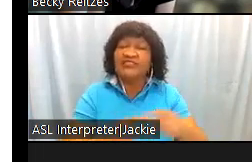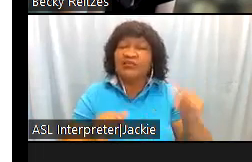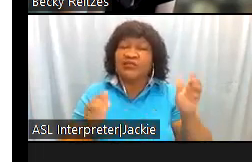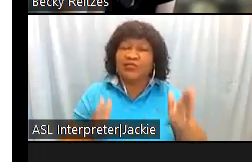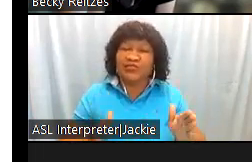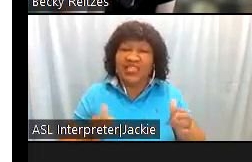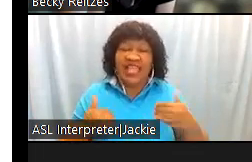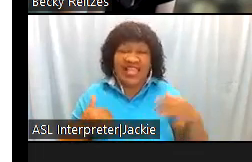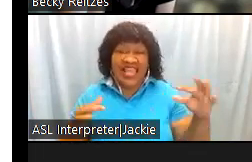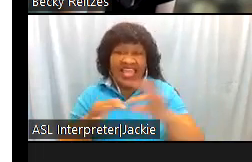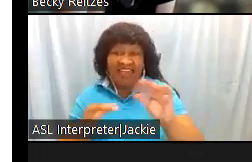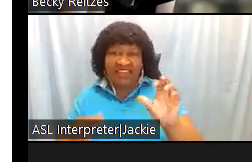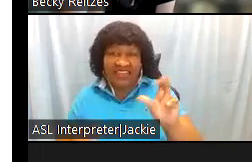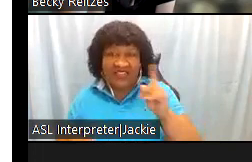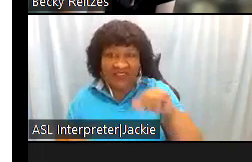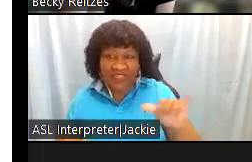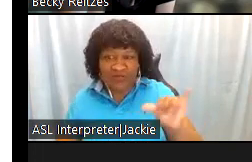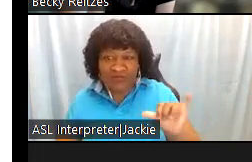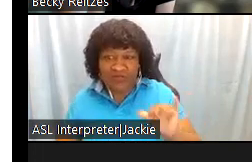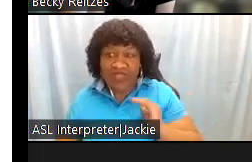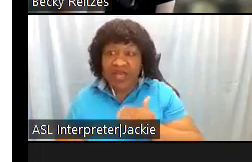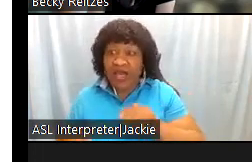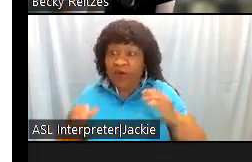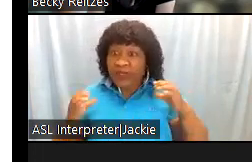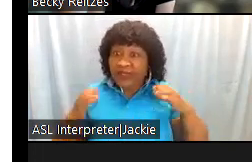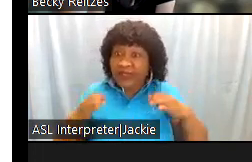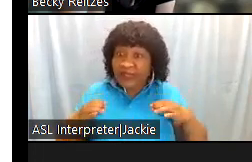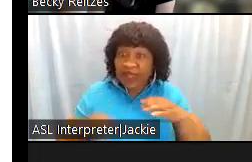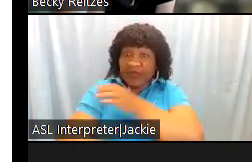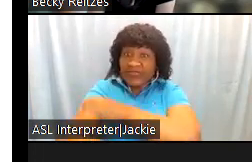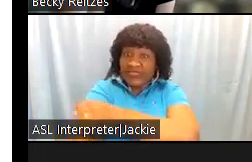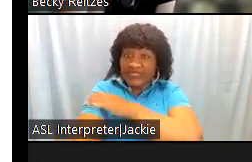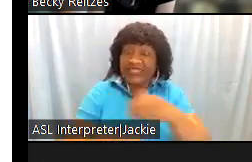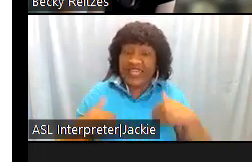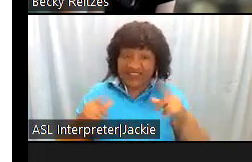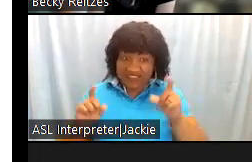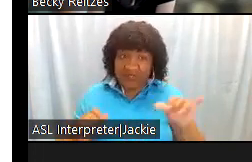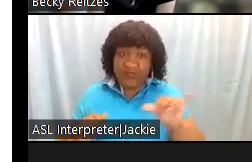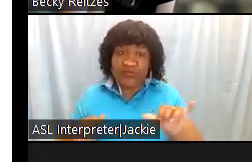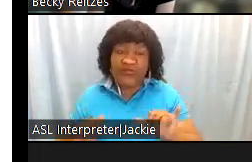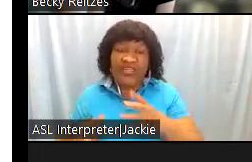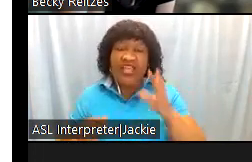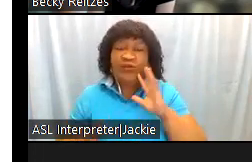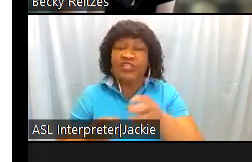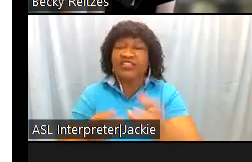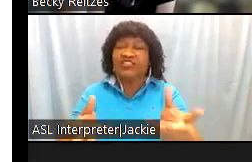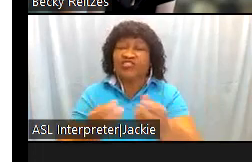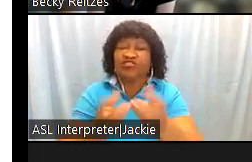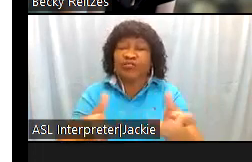I have a link to the site there. And then our clinics have tests, and we also distribute them